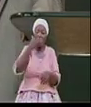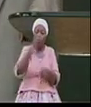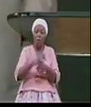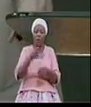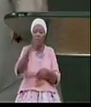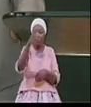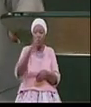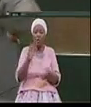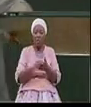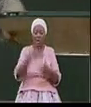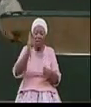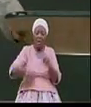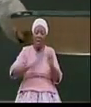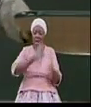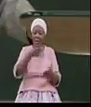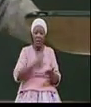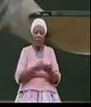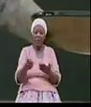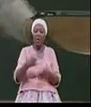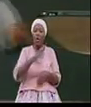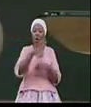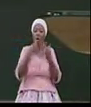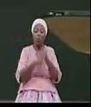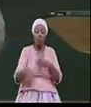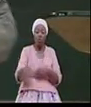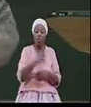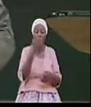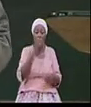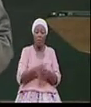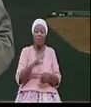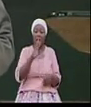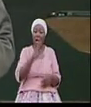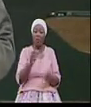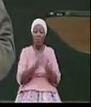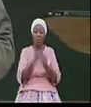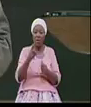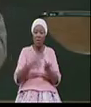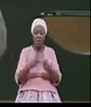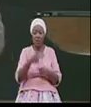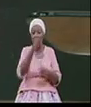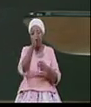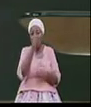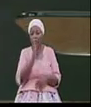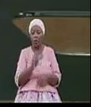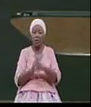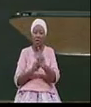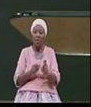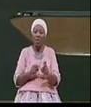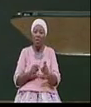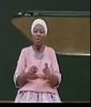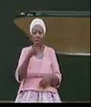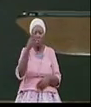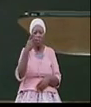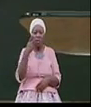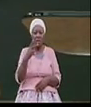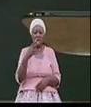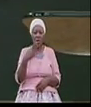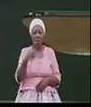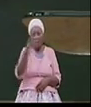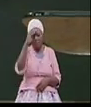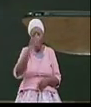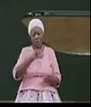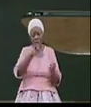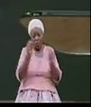God that can never fail, all those promises are with you, and you are lonely. You know, the man turned the